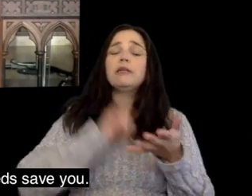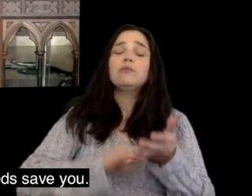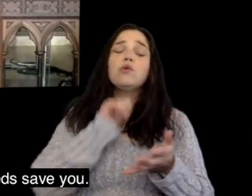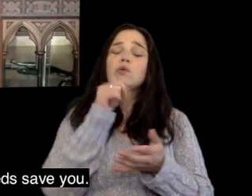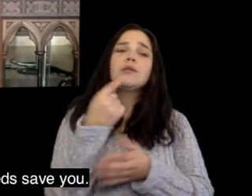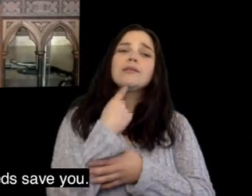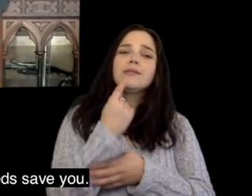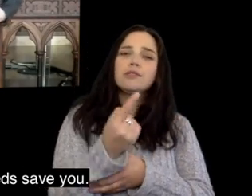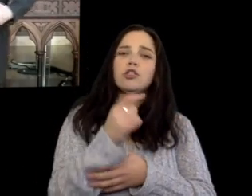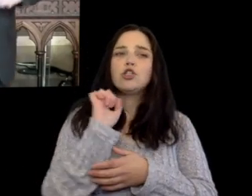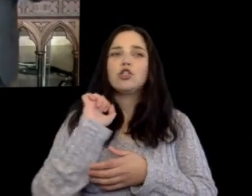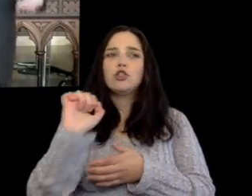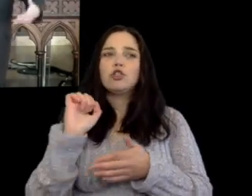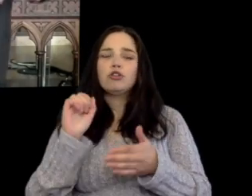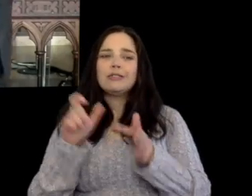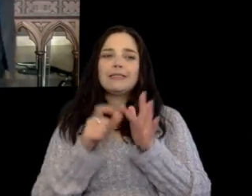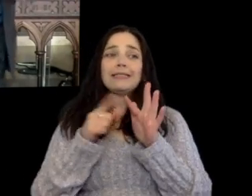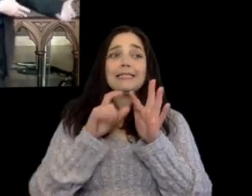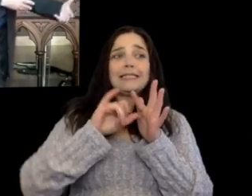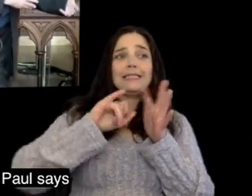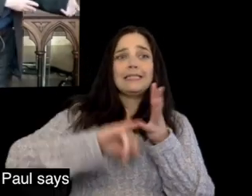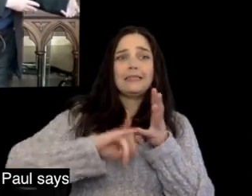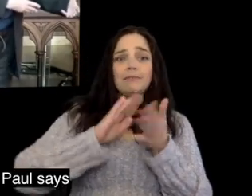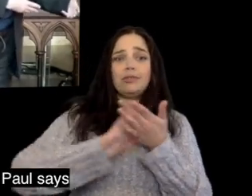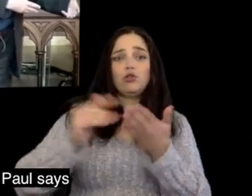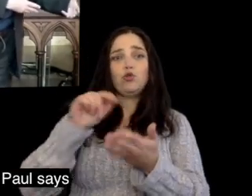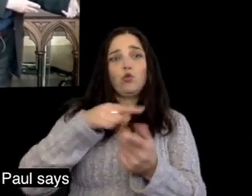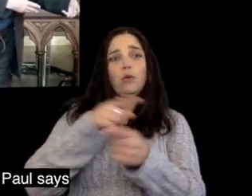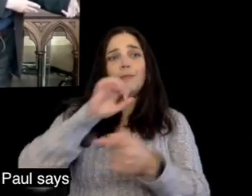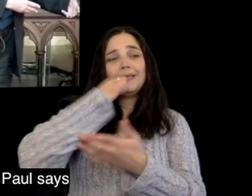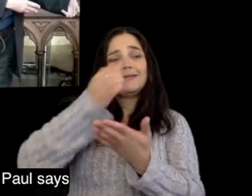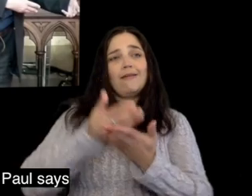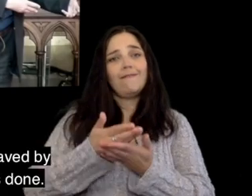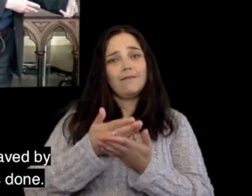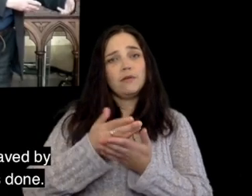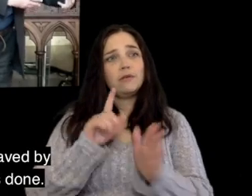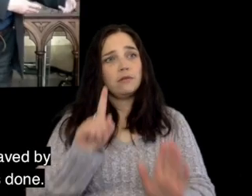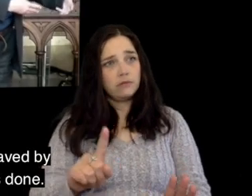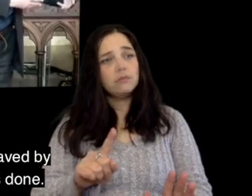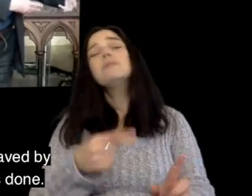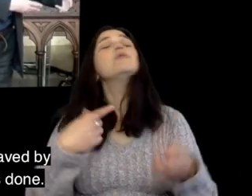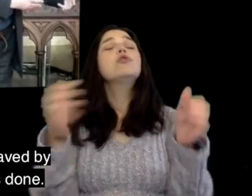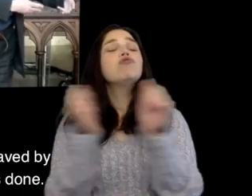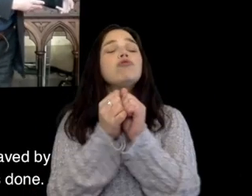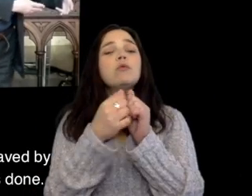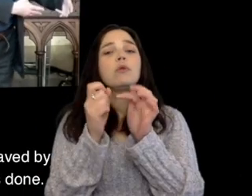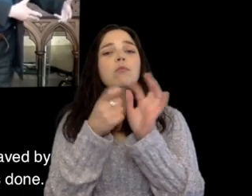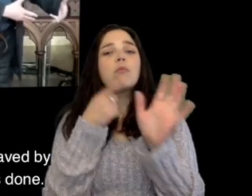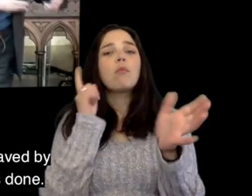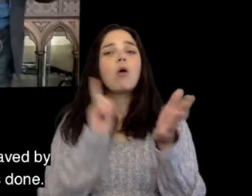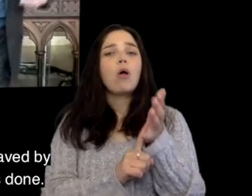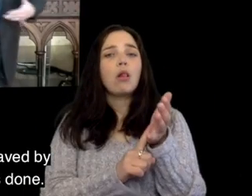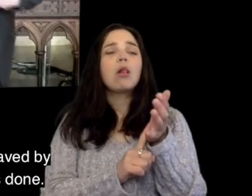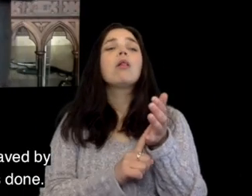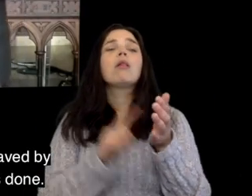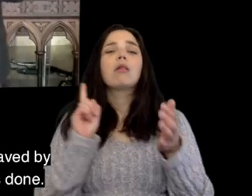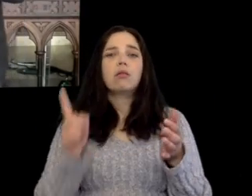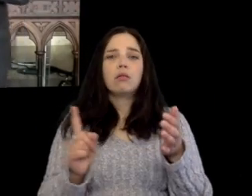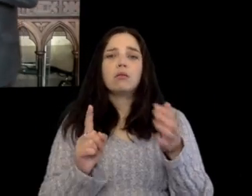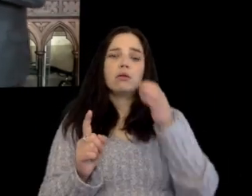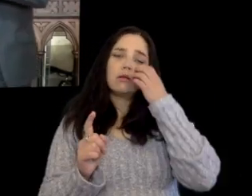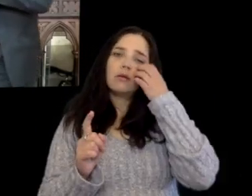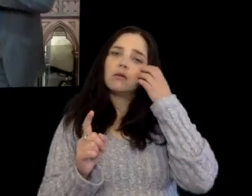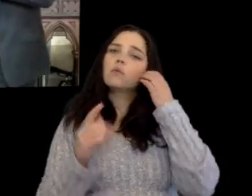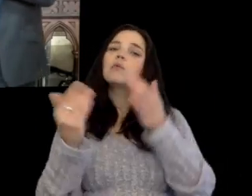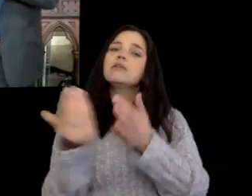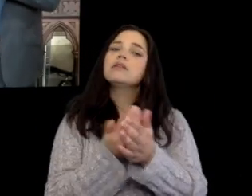is not saying your deeds save you. He would agree with what Paul says when he says we are saved by faith in